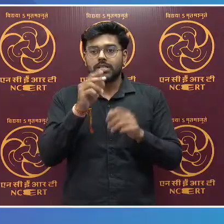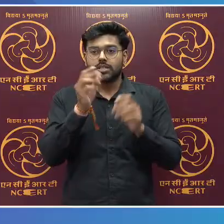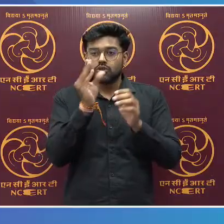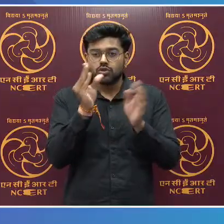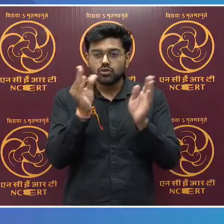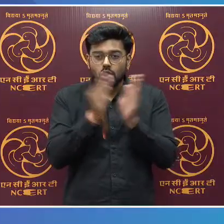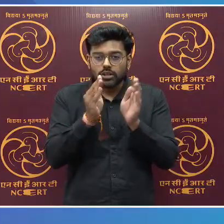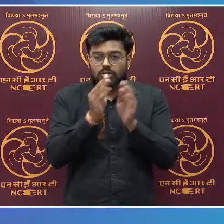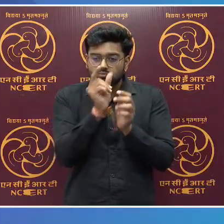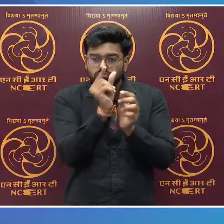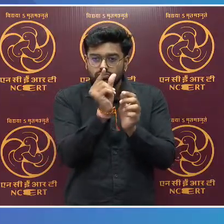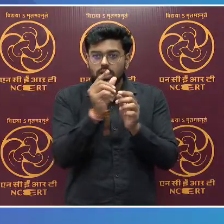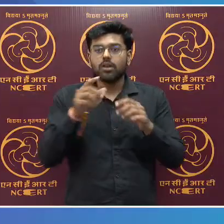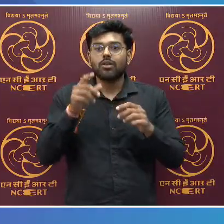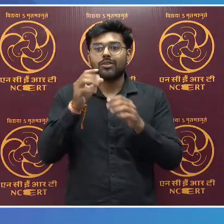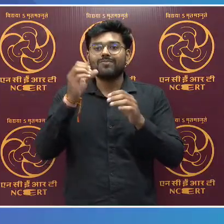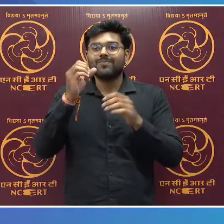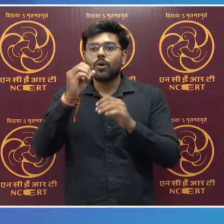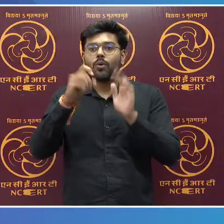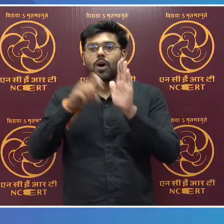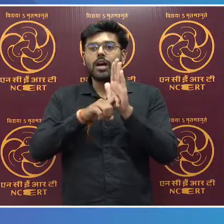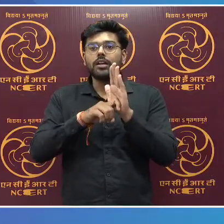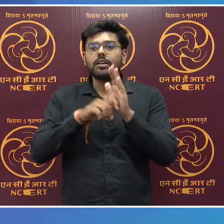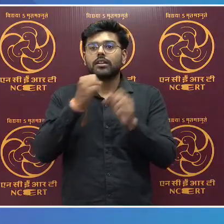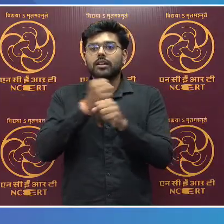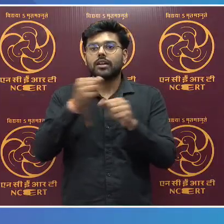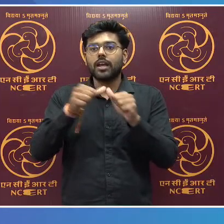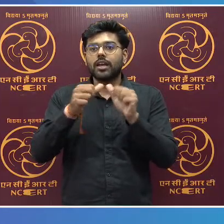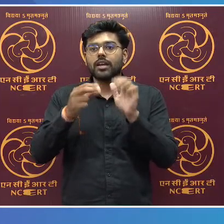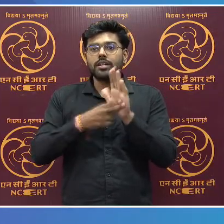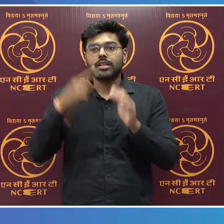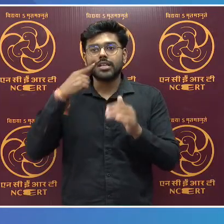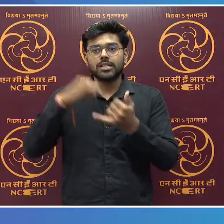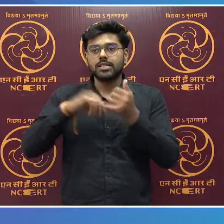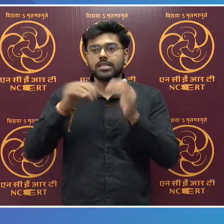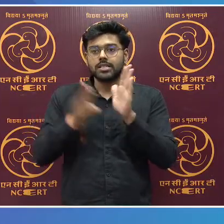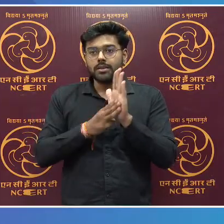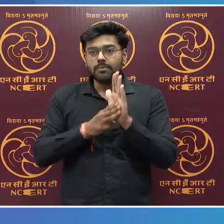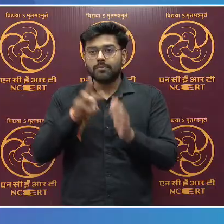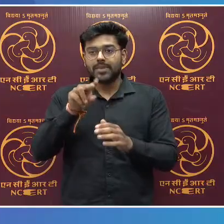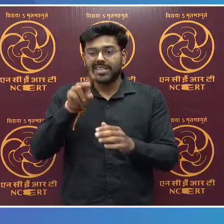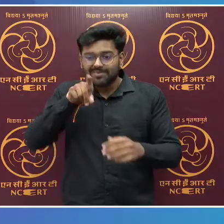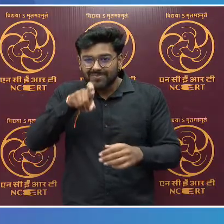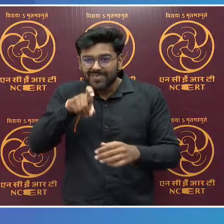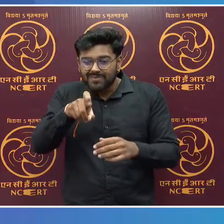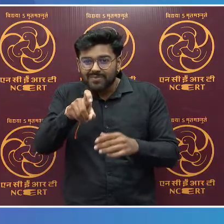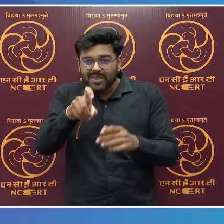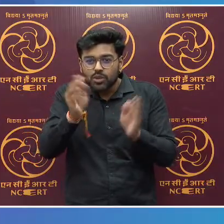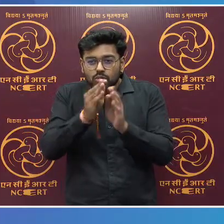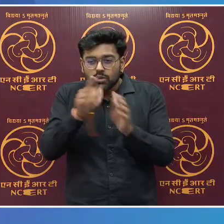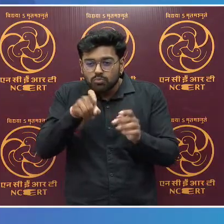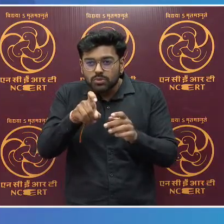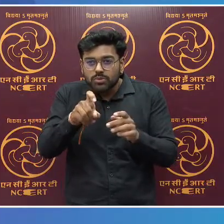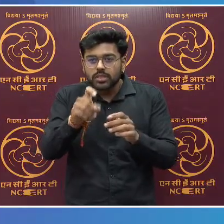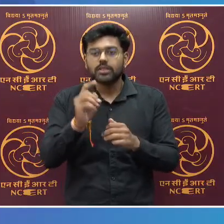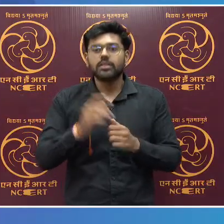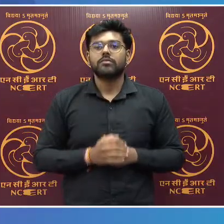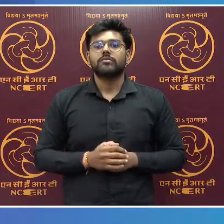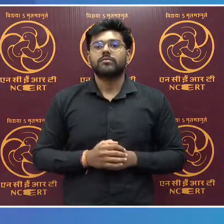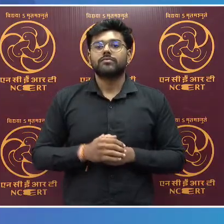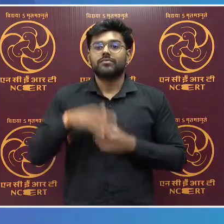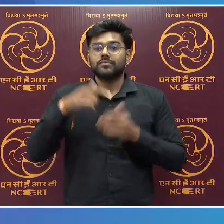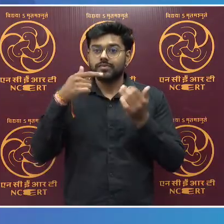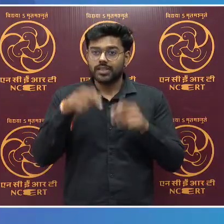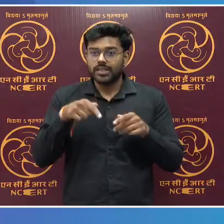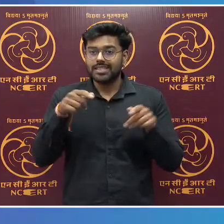and organisms are the living creatures that are present. Okay, so this is